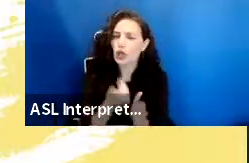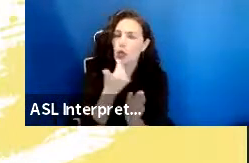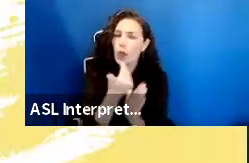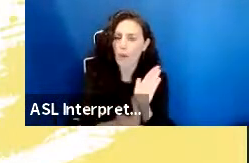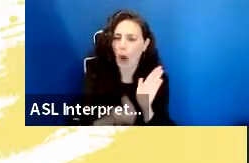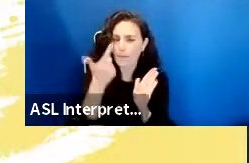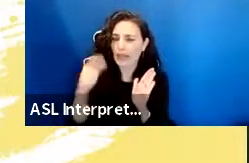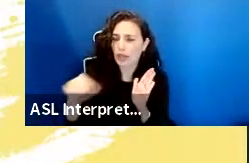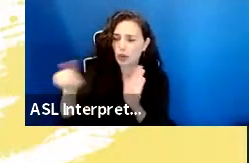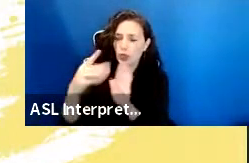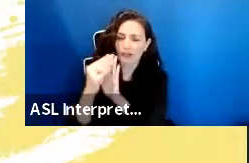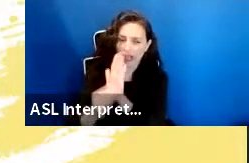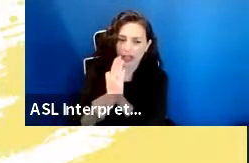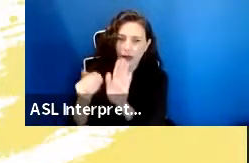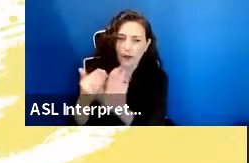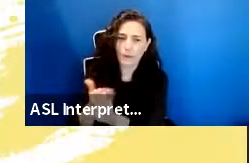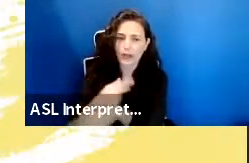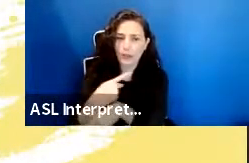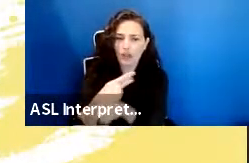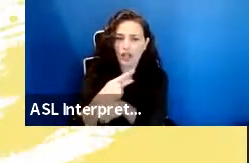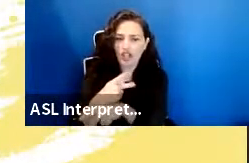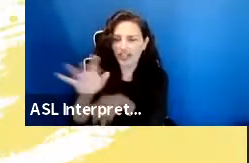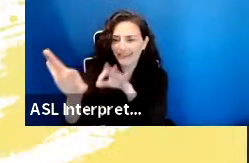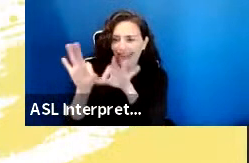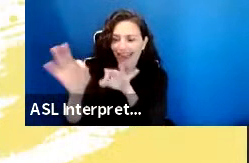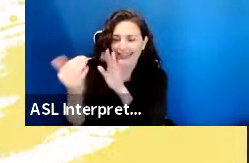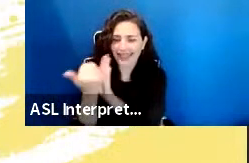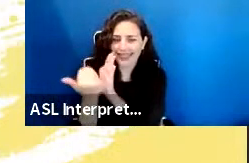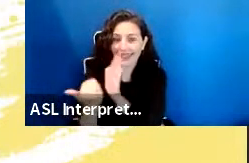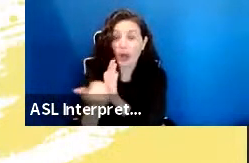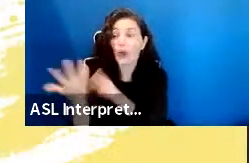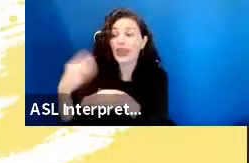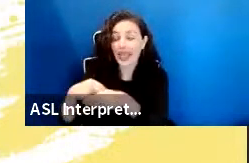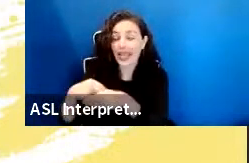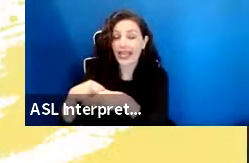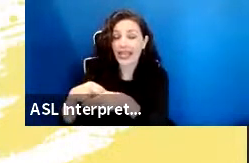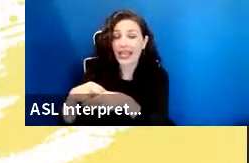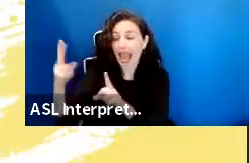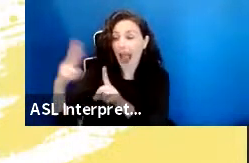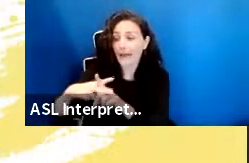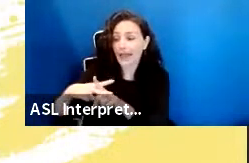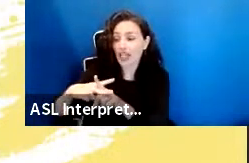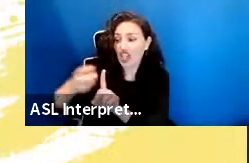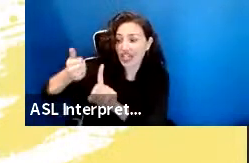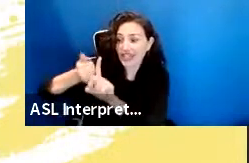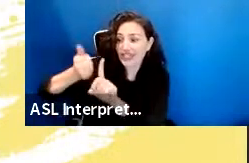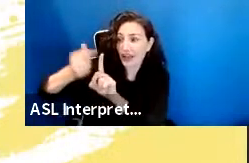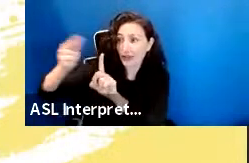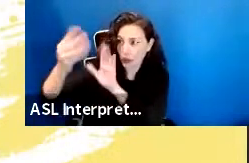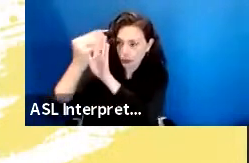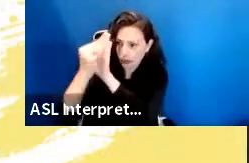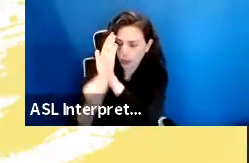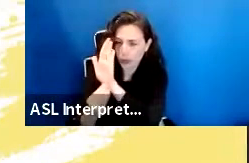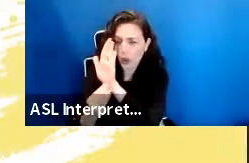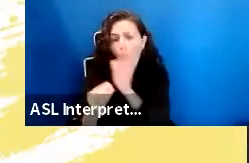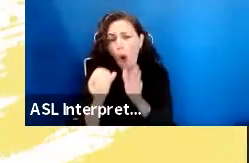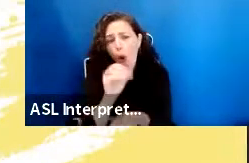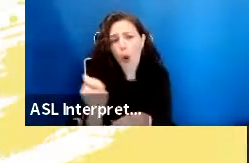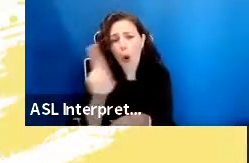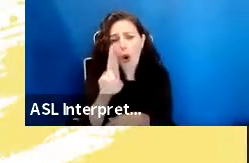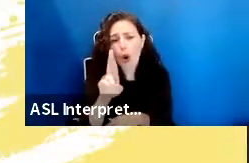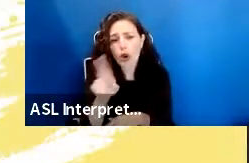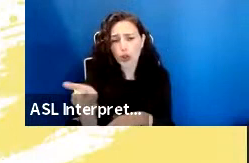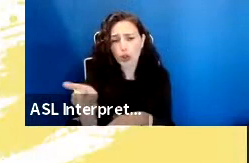the pre-production cast list within the application itself. You also have the option of doing it the old school way, which